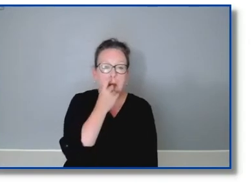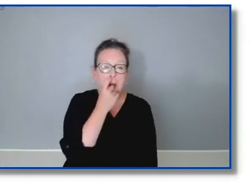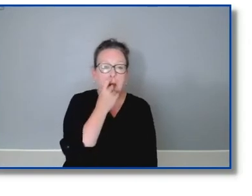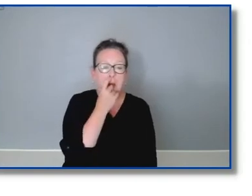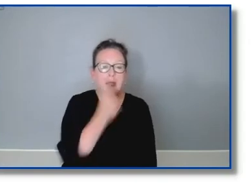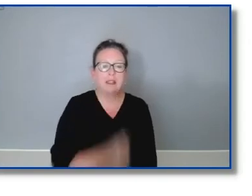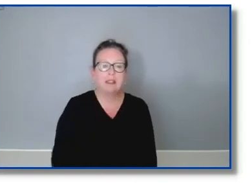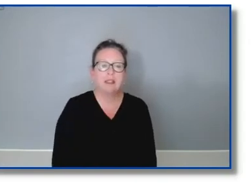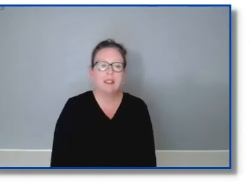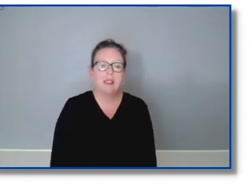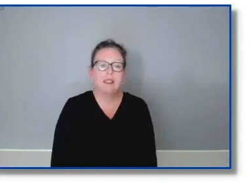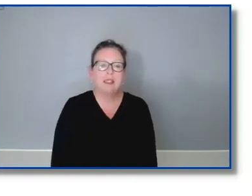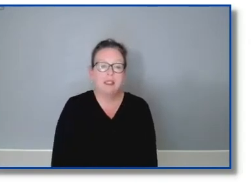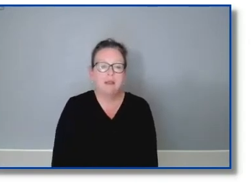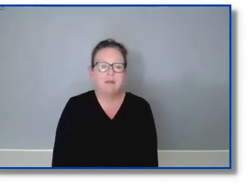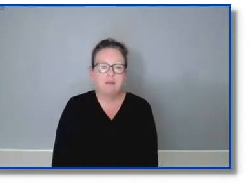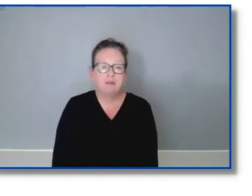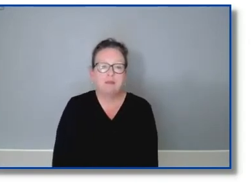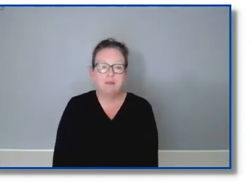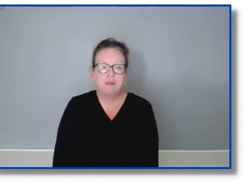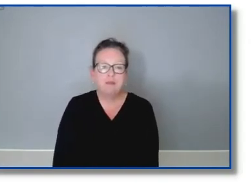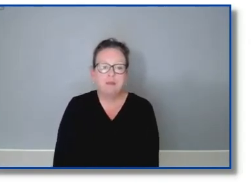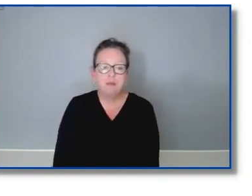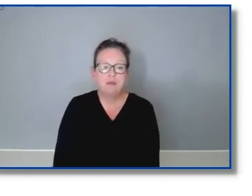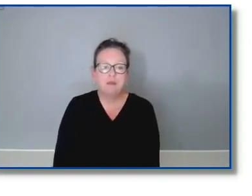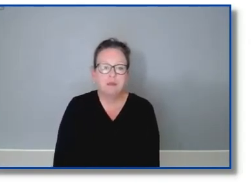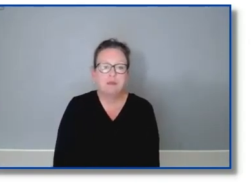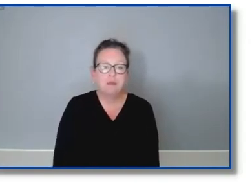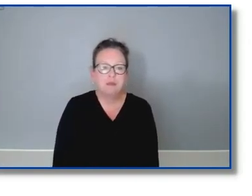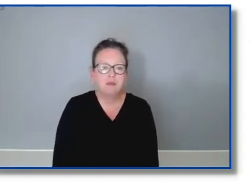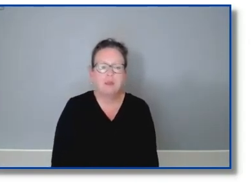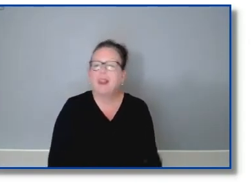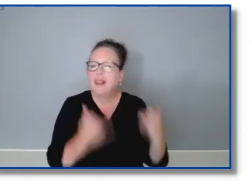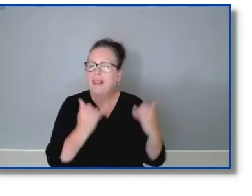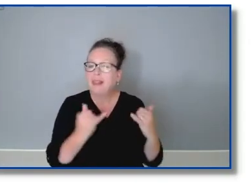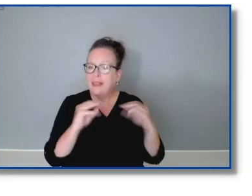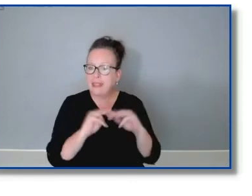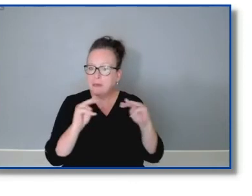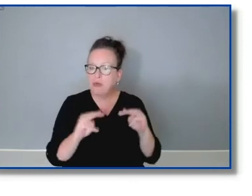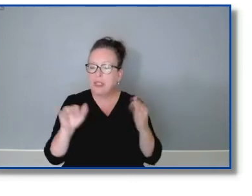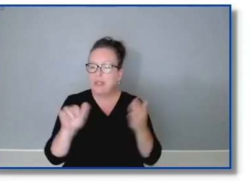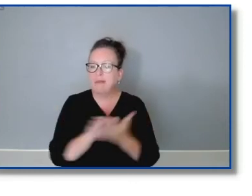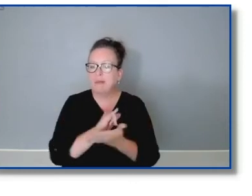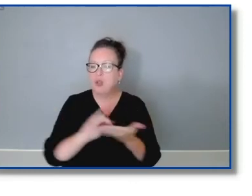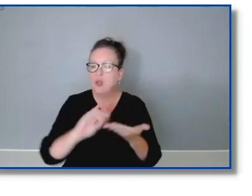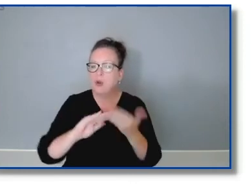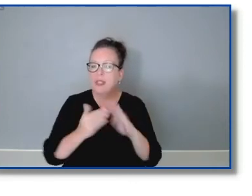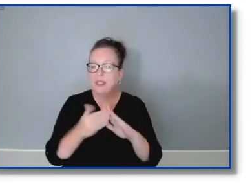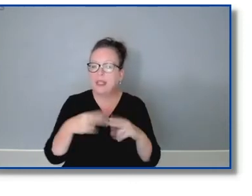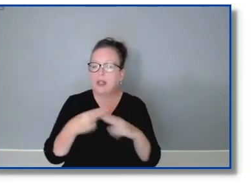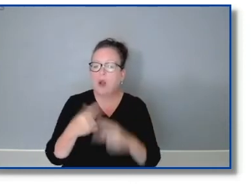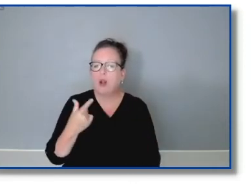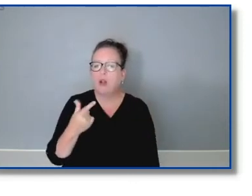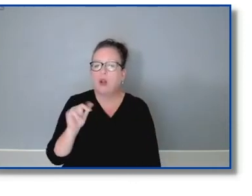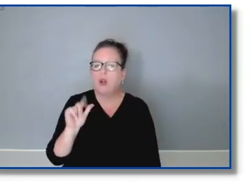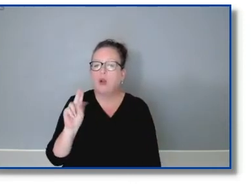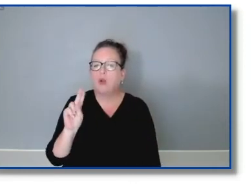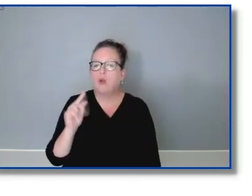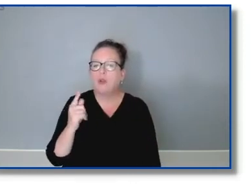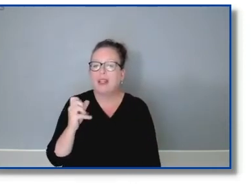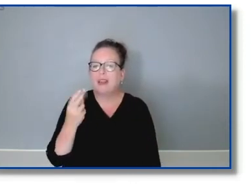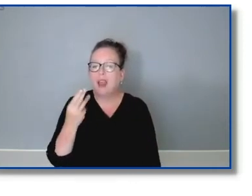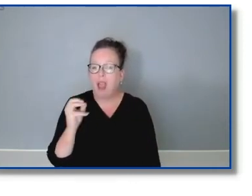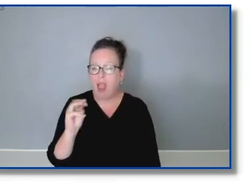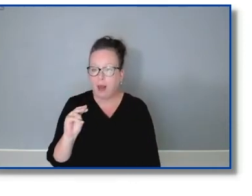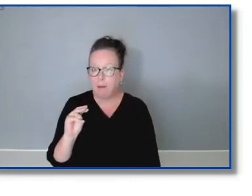iteration that I did on the facade of the Guggenheim Museum. This is the end of signature, addressing both the end of